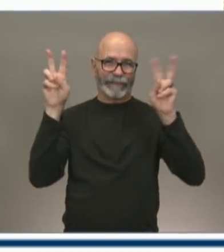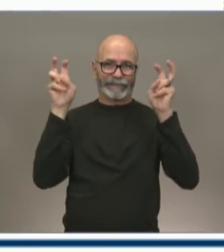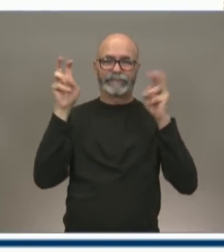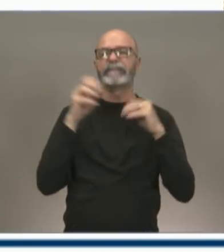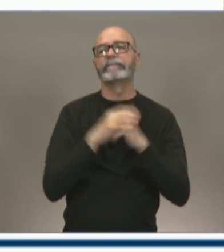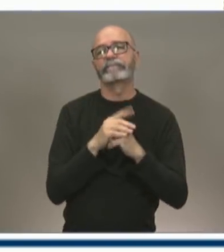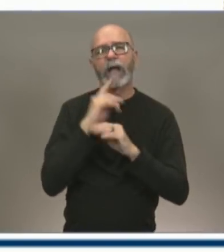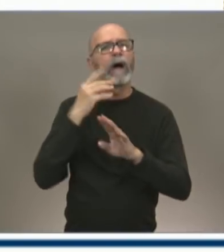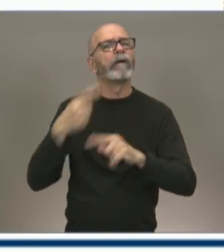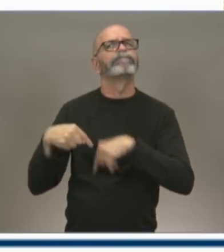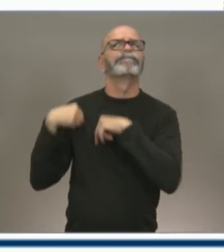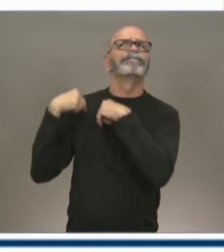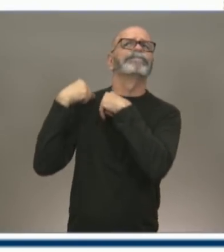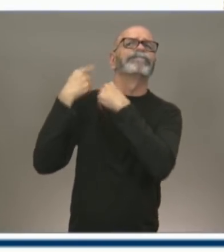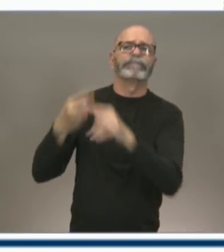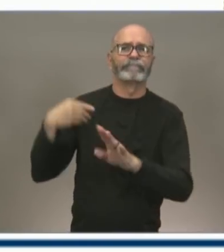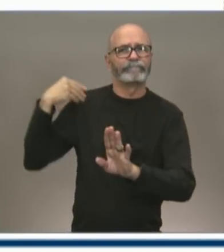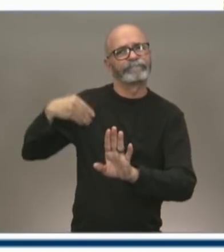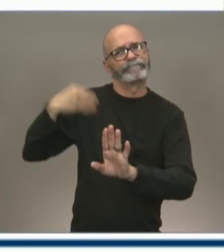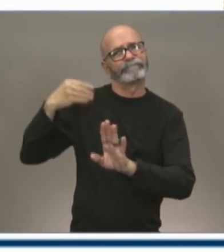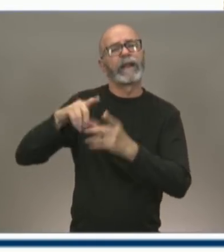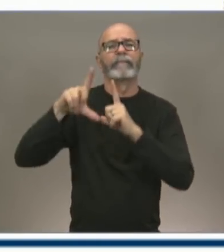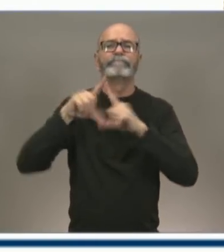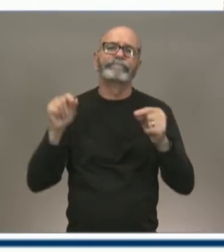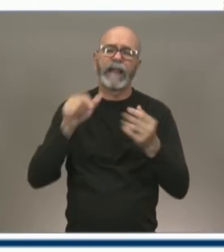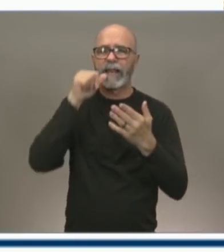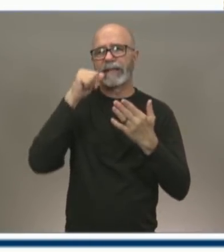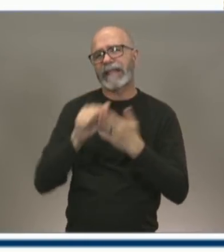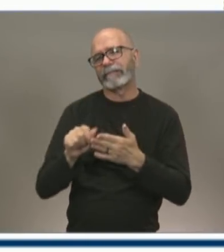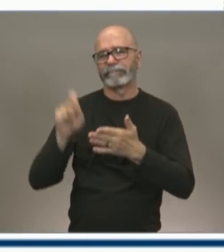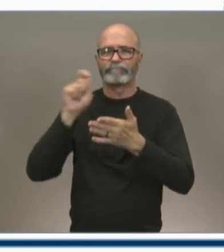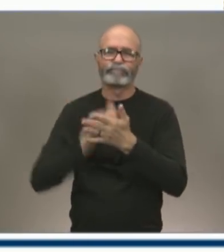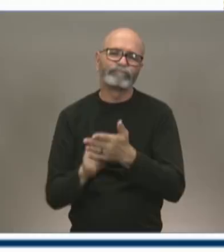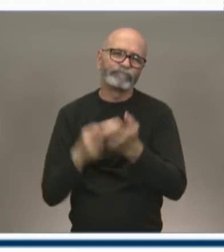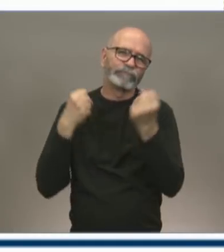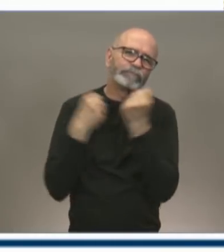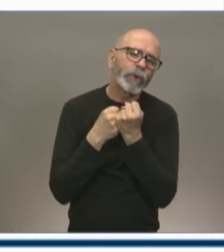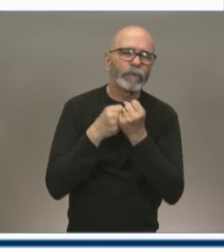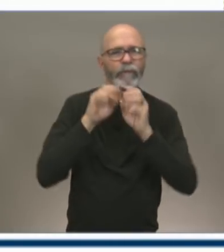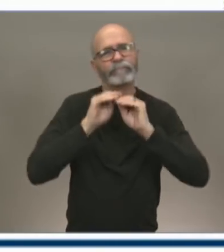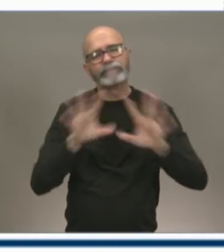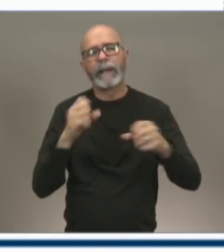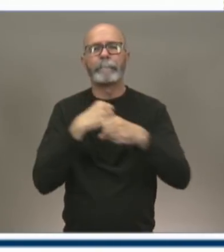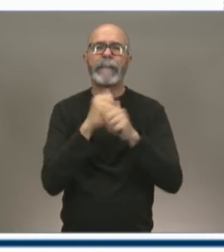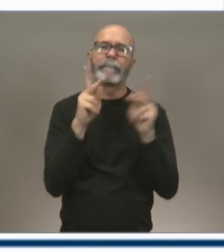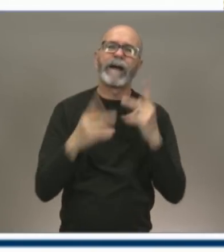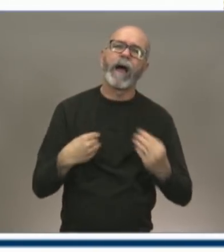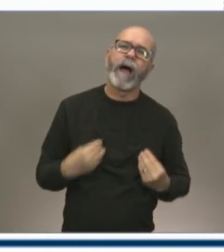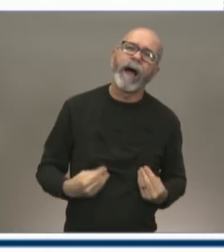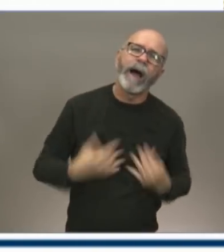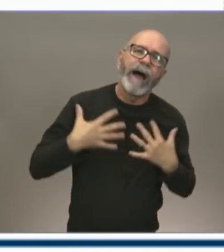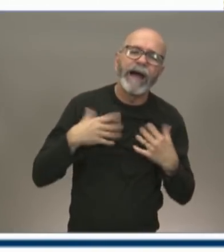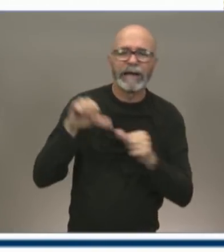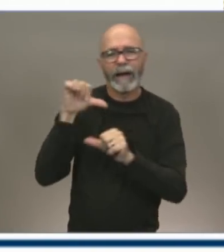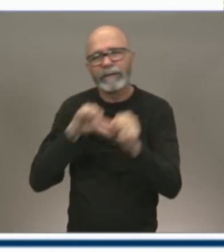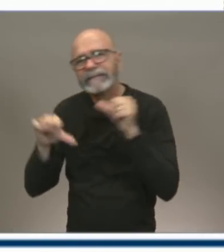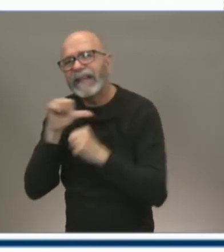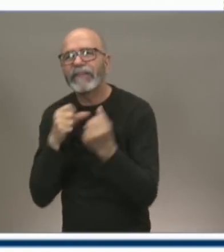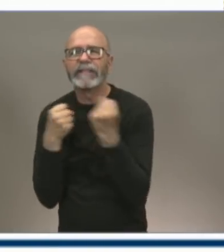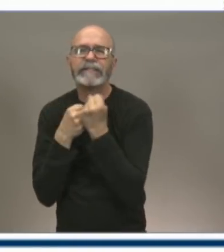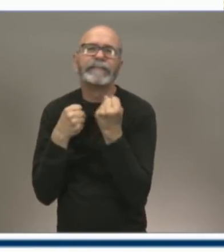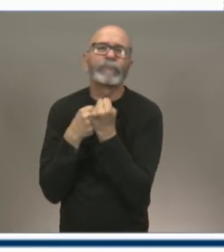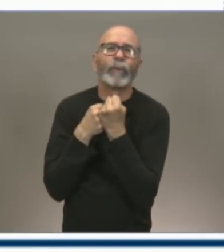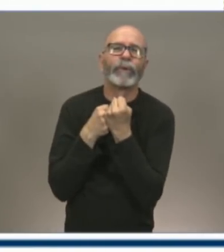you also mentioned a letter-writing campaign that kind of puts the onus on individuals helping each other. Has the province put any funding towards